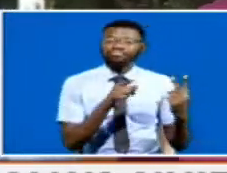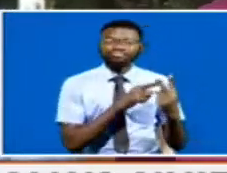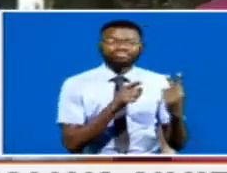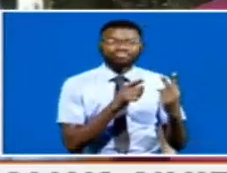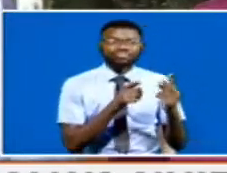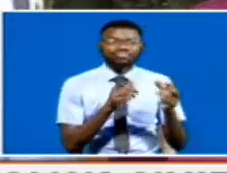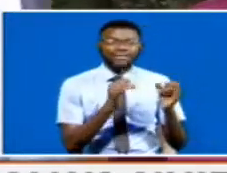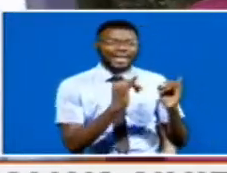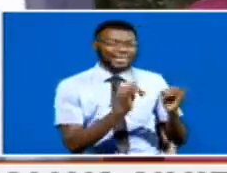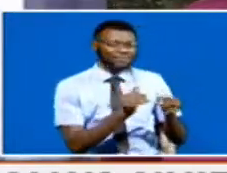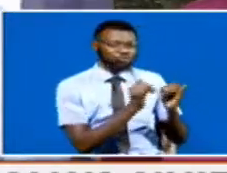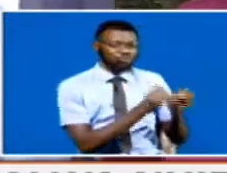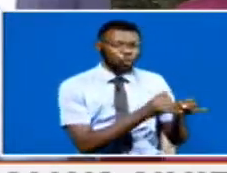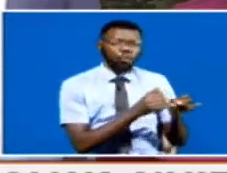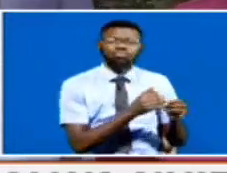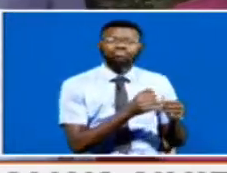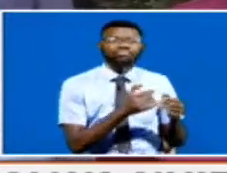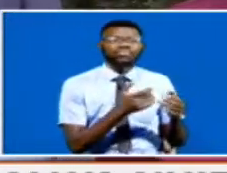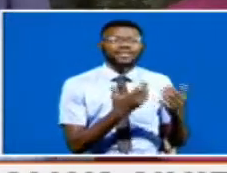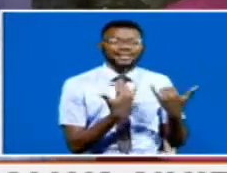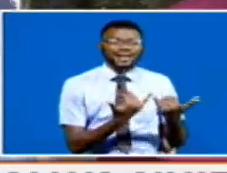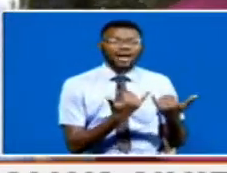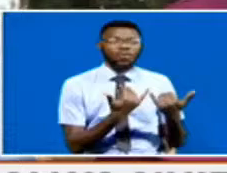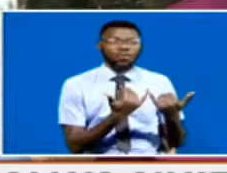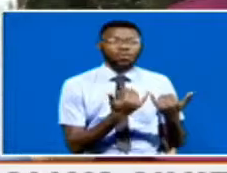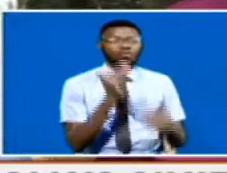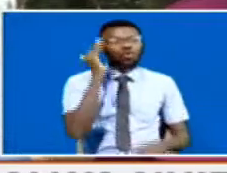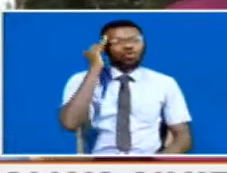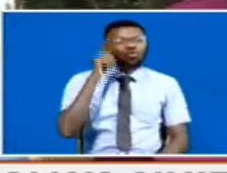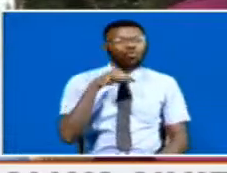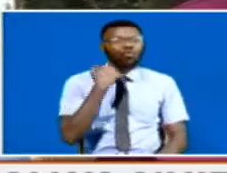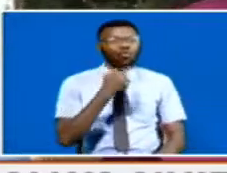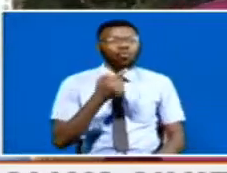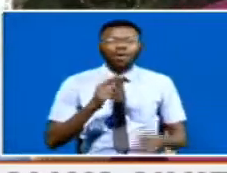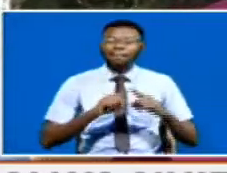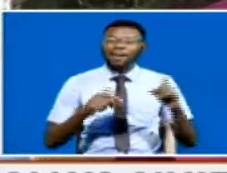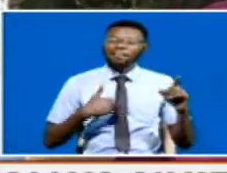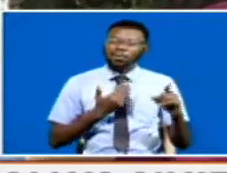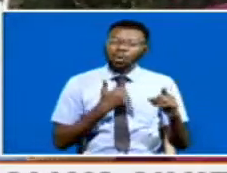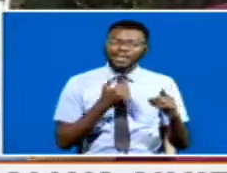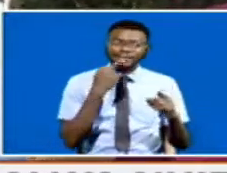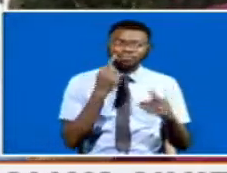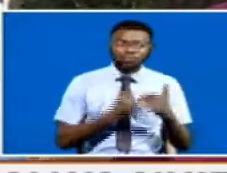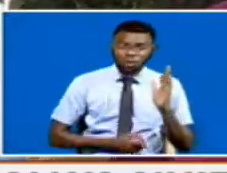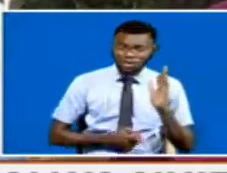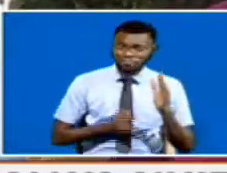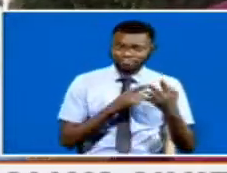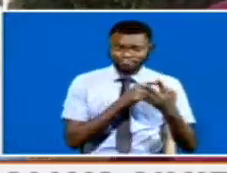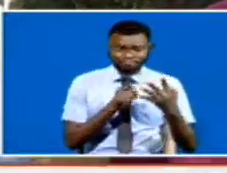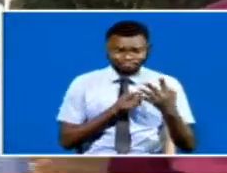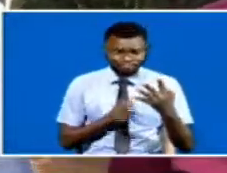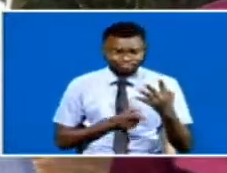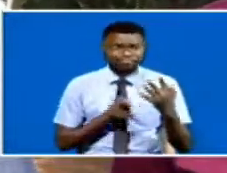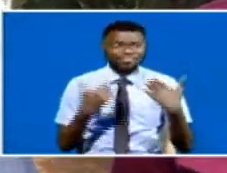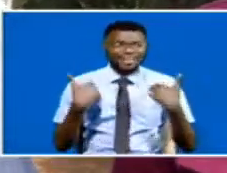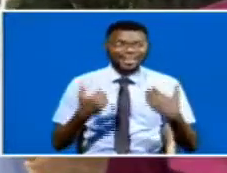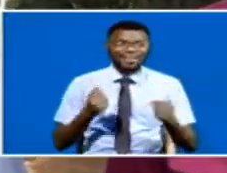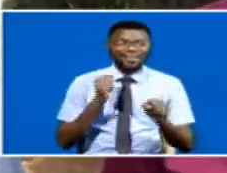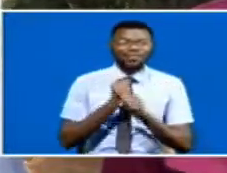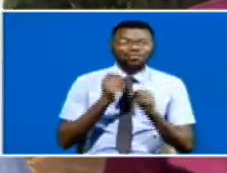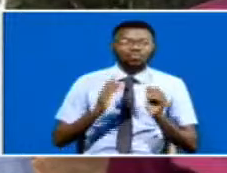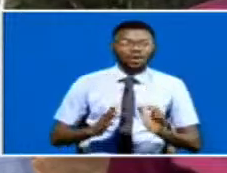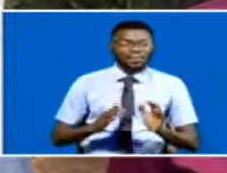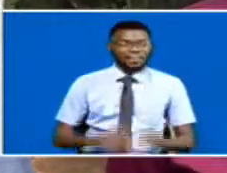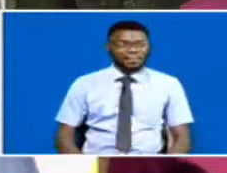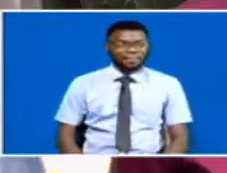individuals who perpetrated that incident, and there are a number of things I want to say. Number one, the health workers in this county, be